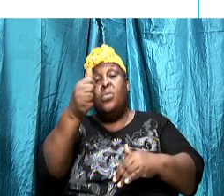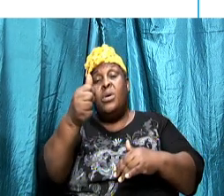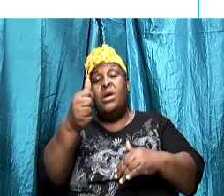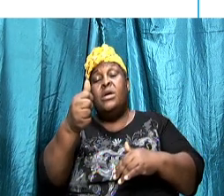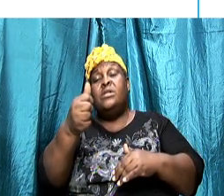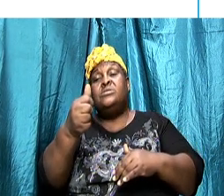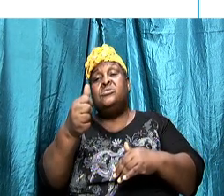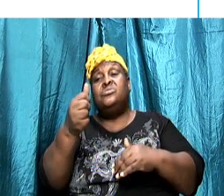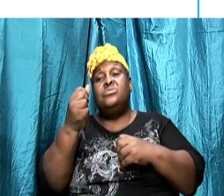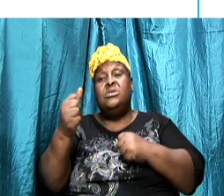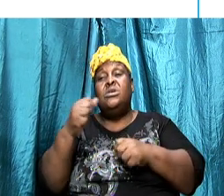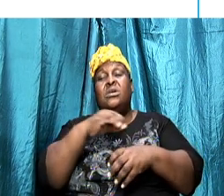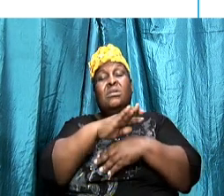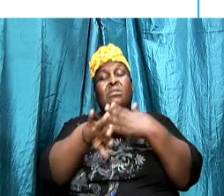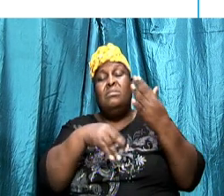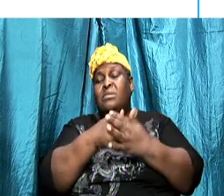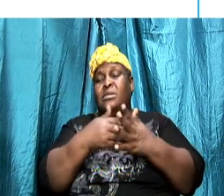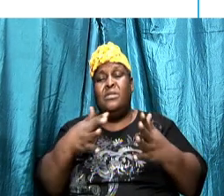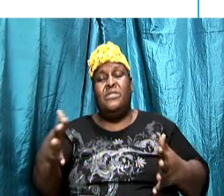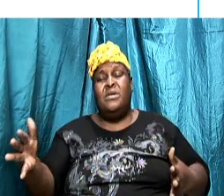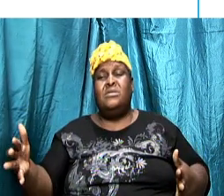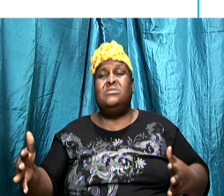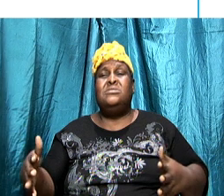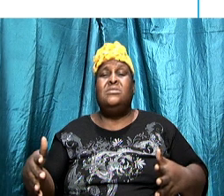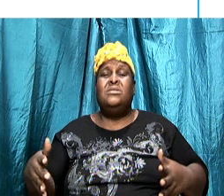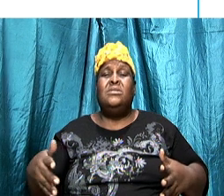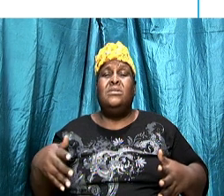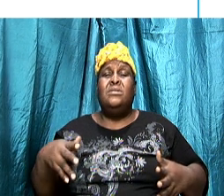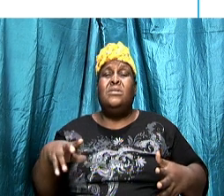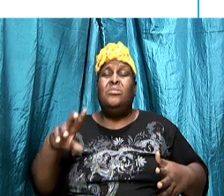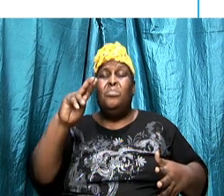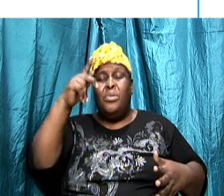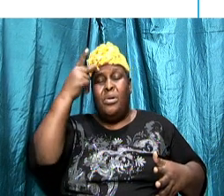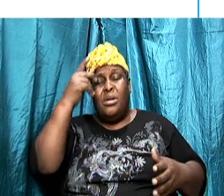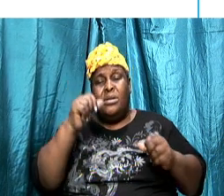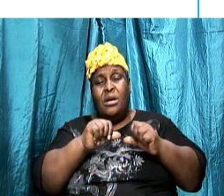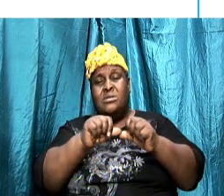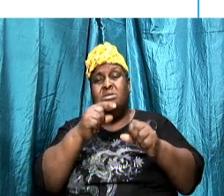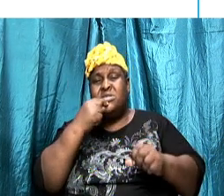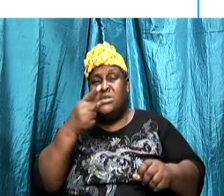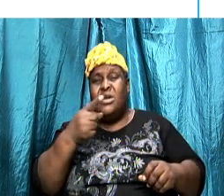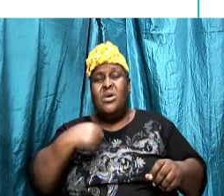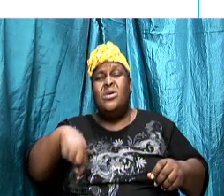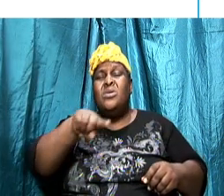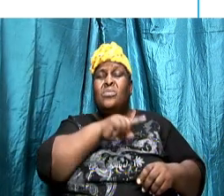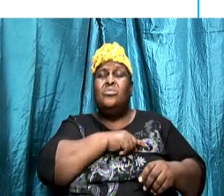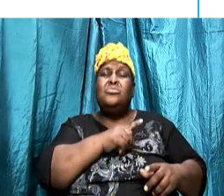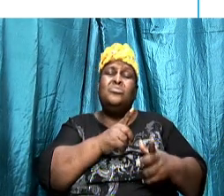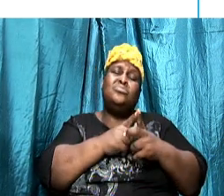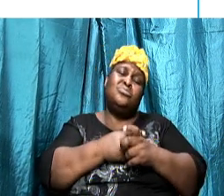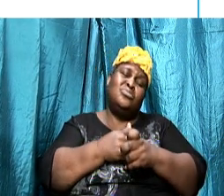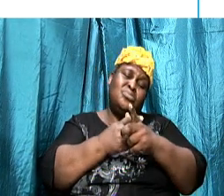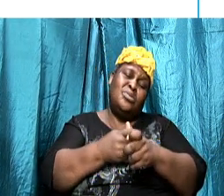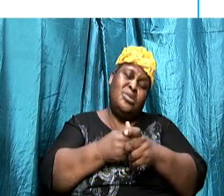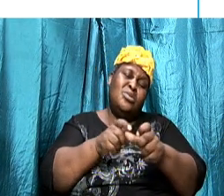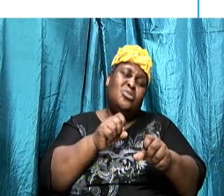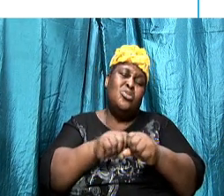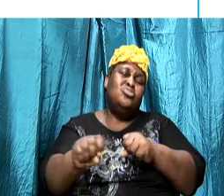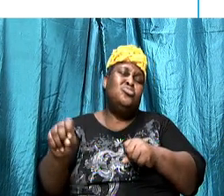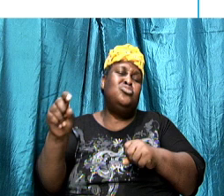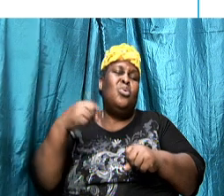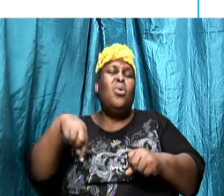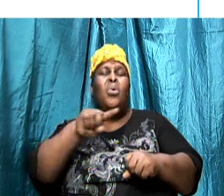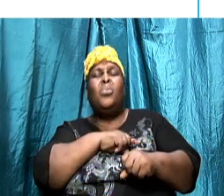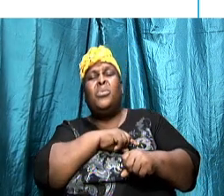self-restraint in all things. He went on to say that, you know, we should run so that we